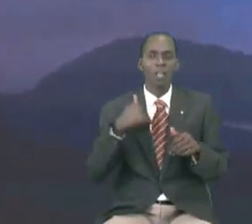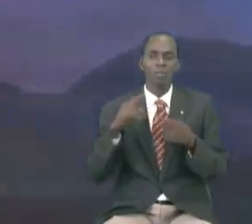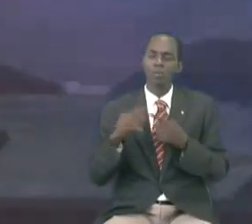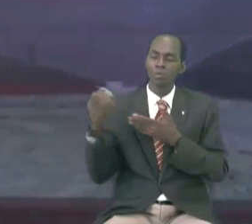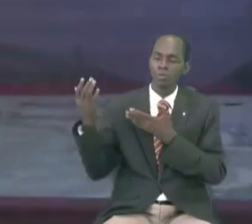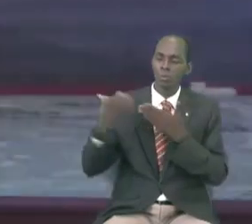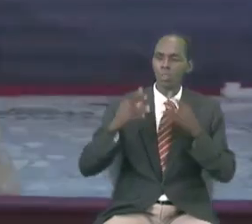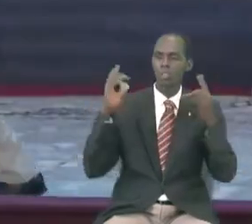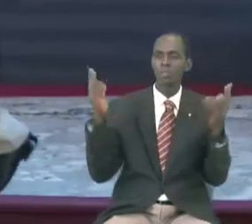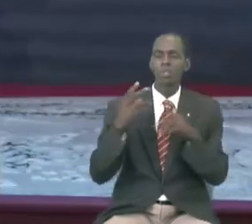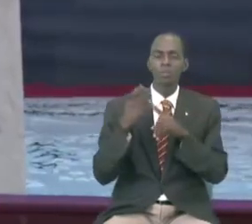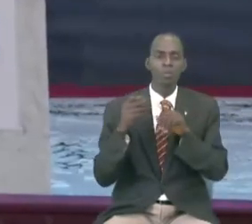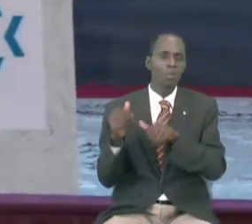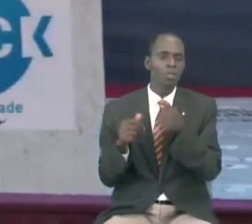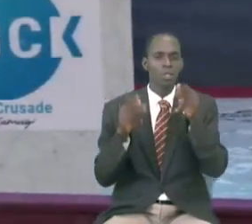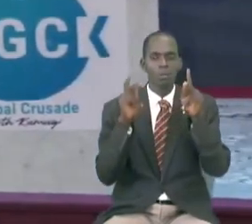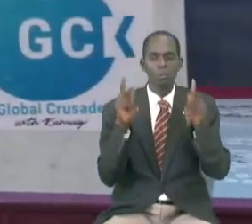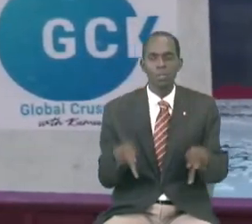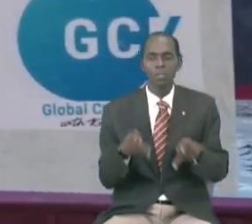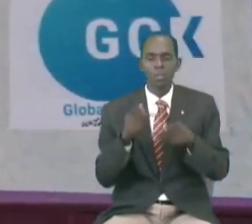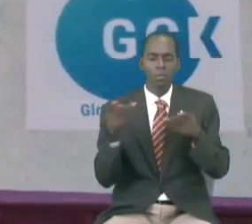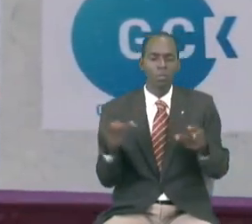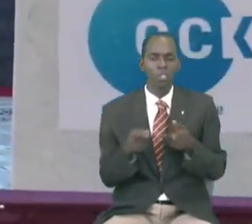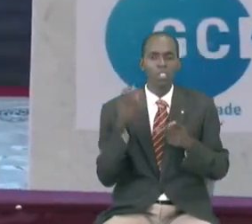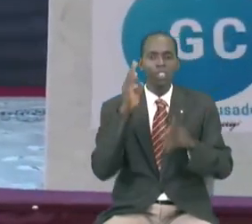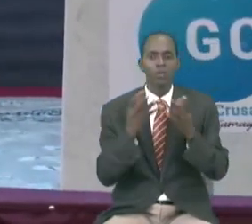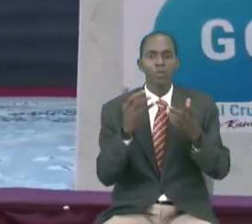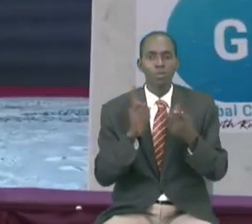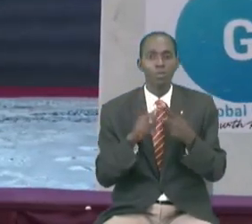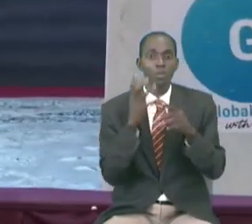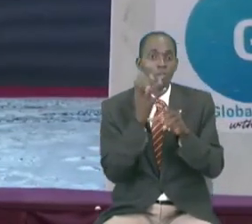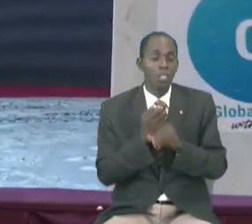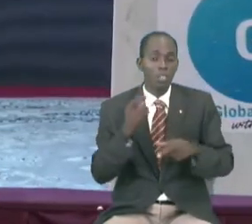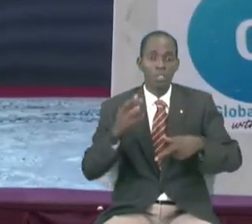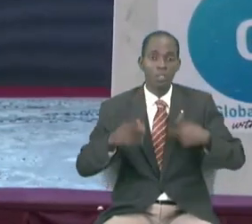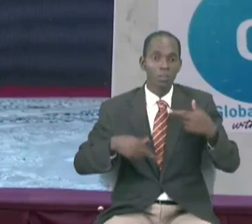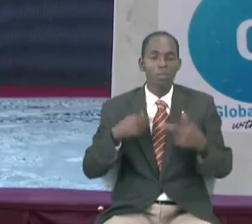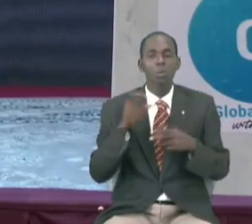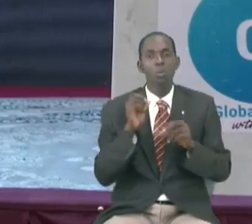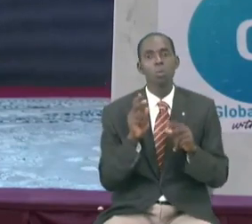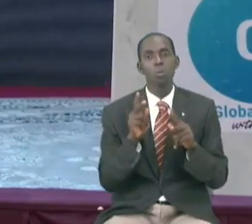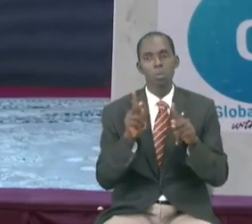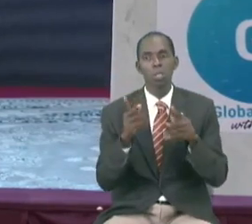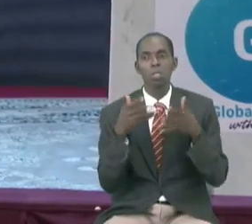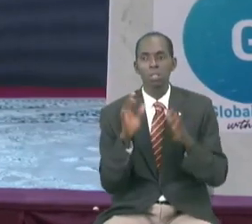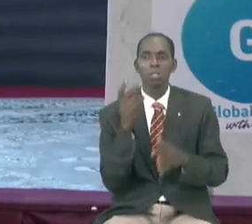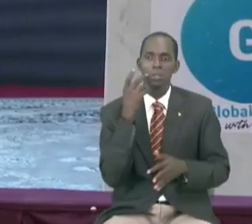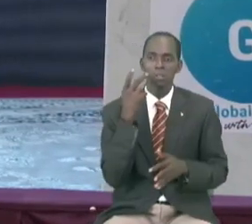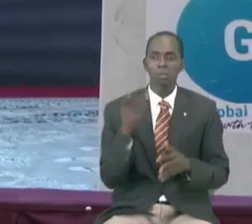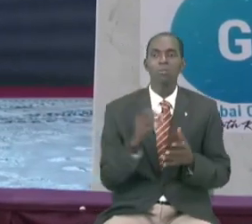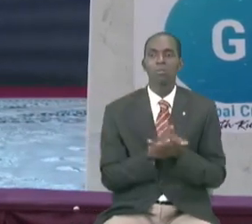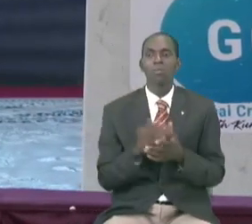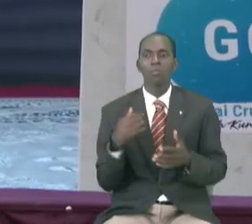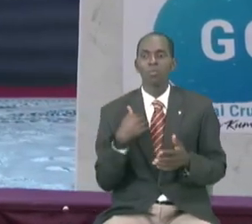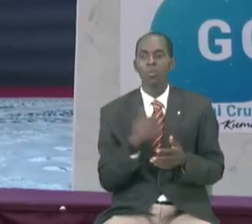if that's what God will do. We who are the real favorites of God, God is not doing this here and is doing it over there